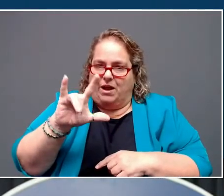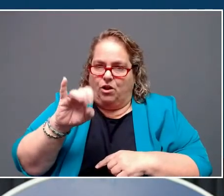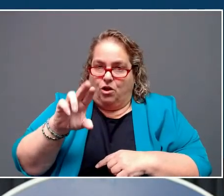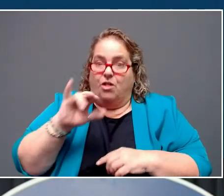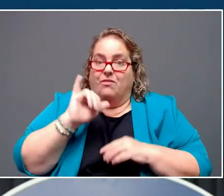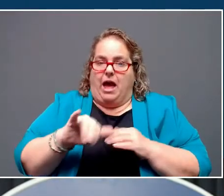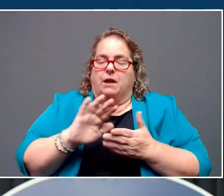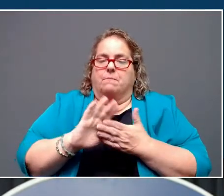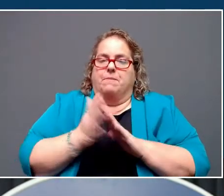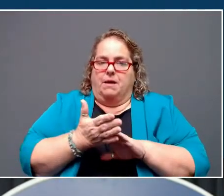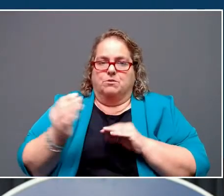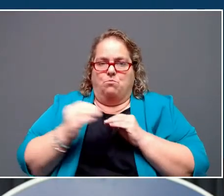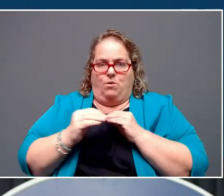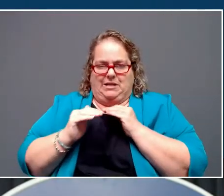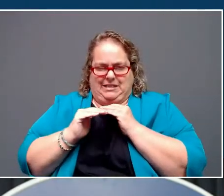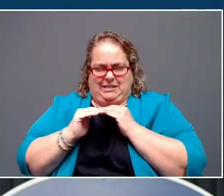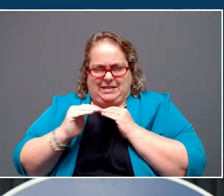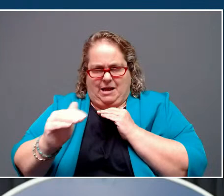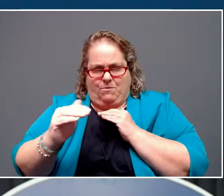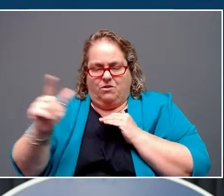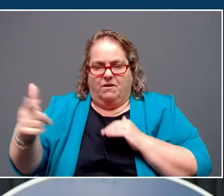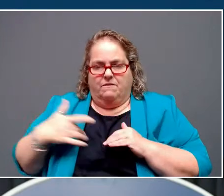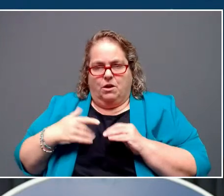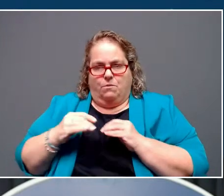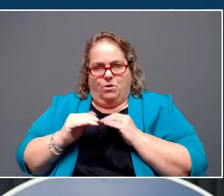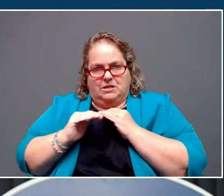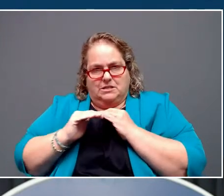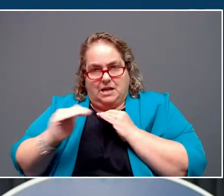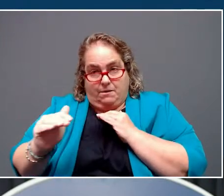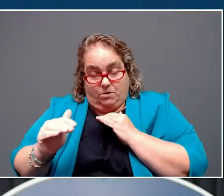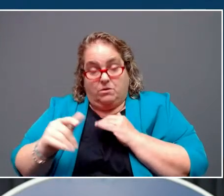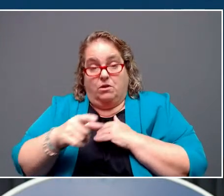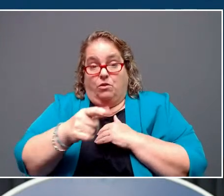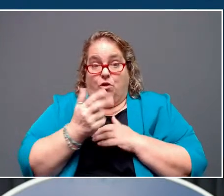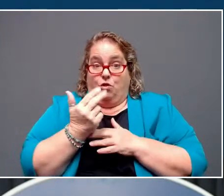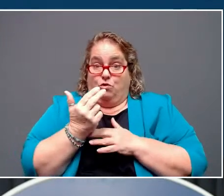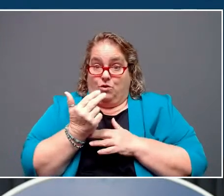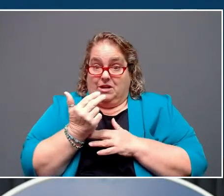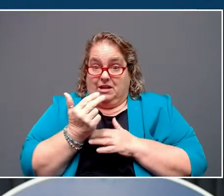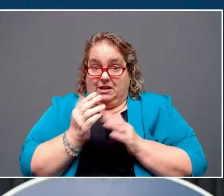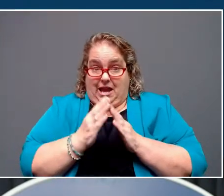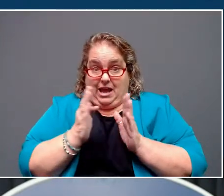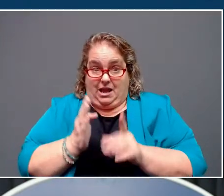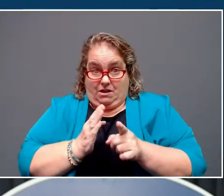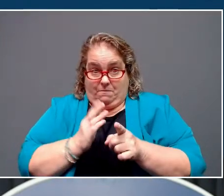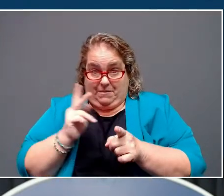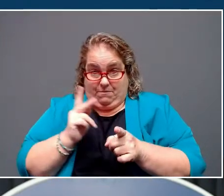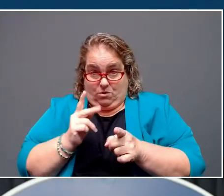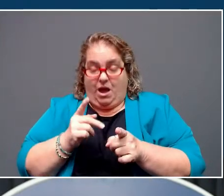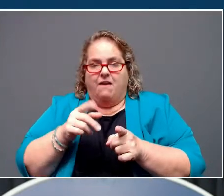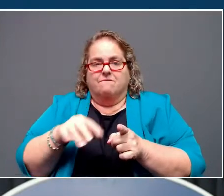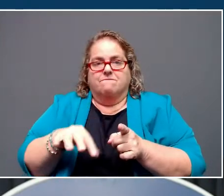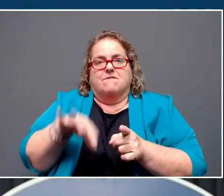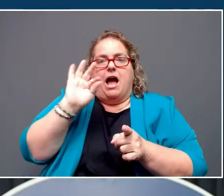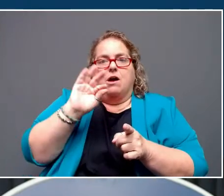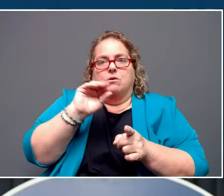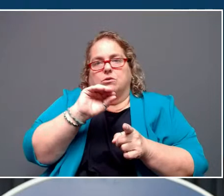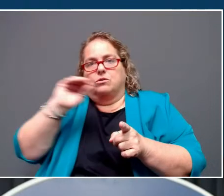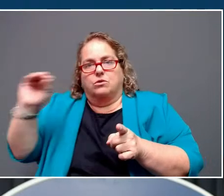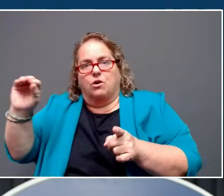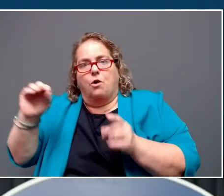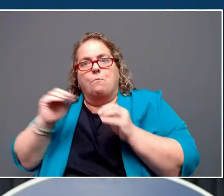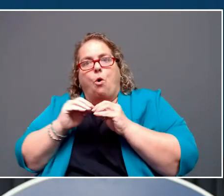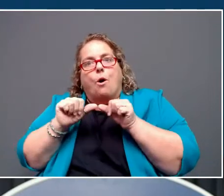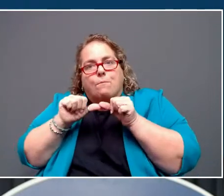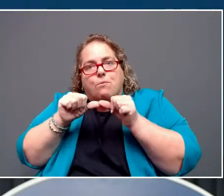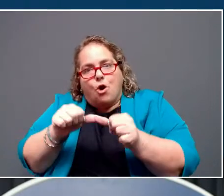stabilization period. These 13 households have found more permanent housing. And so it's a really good sign